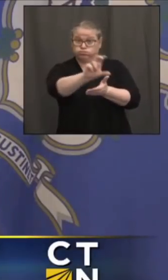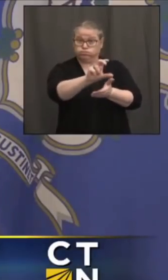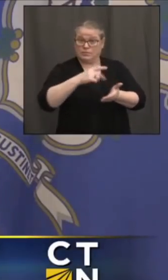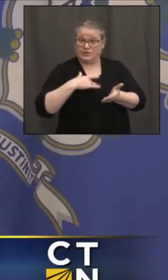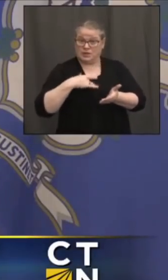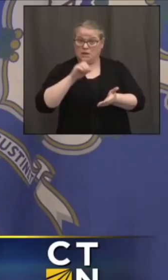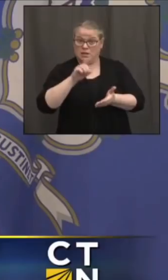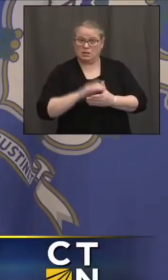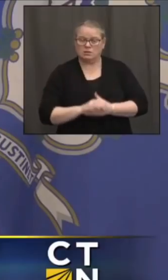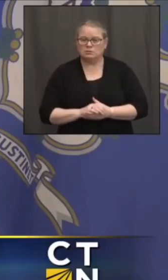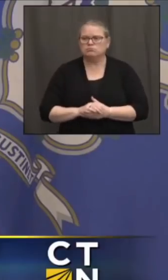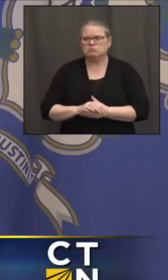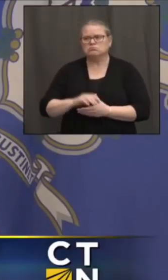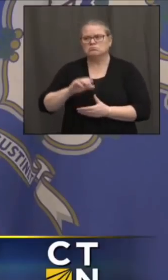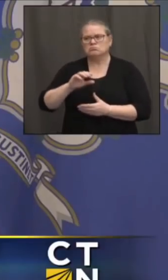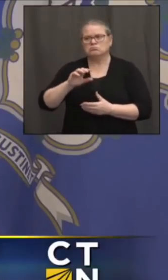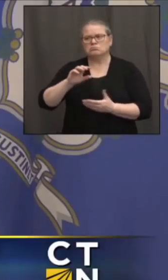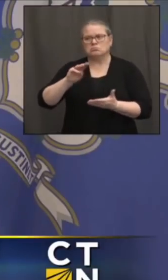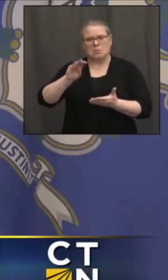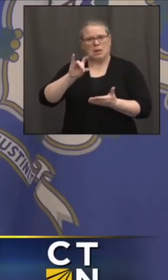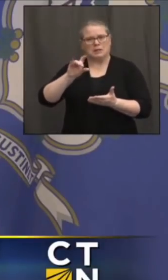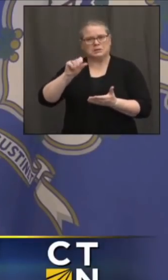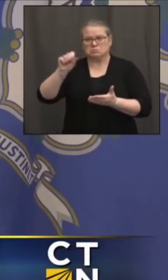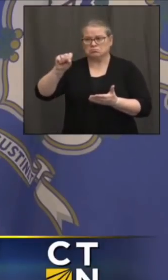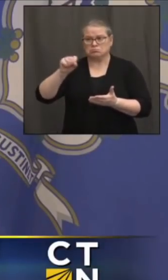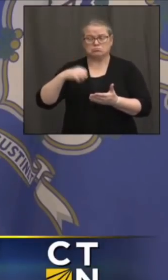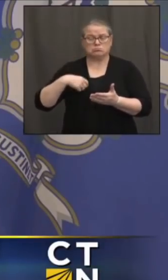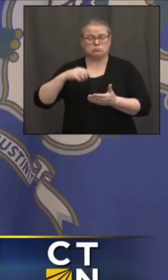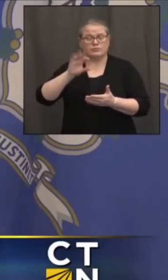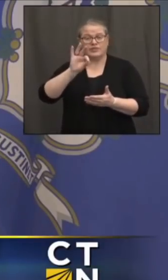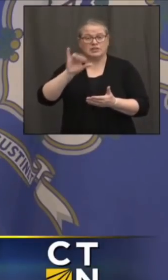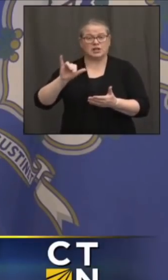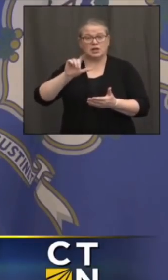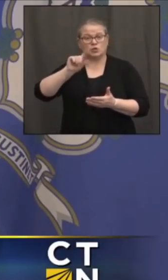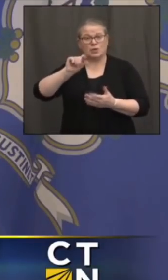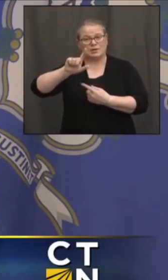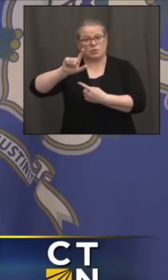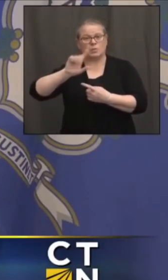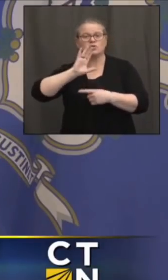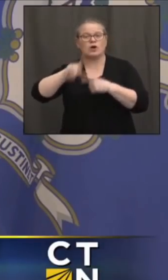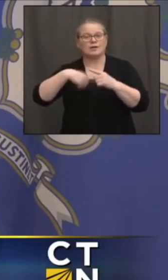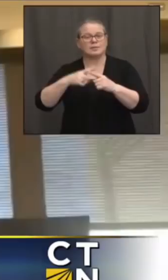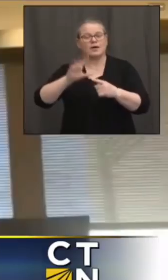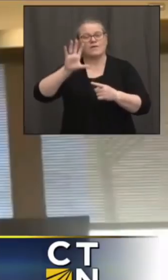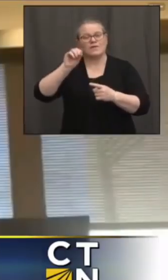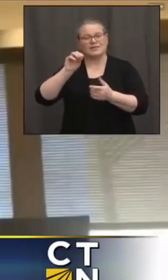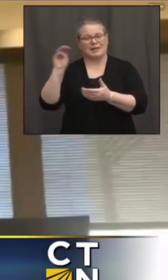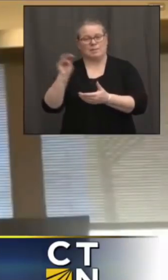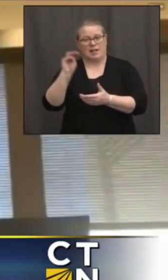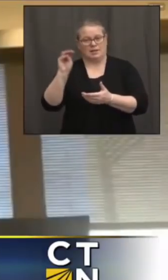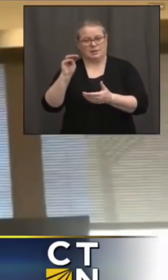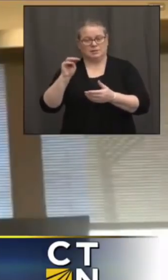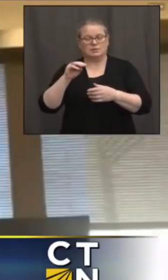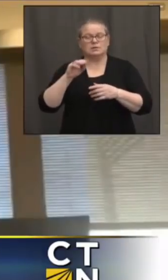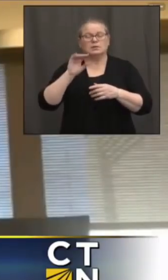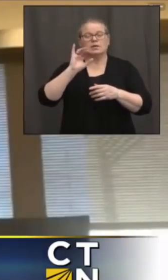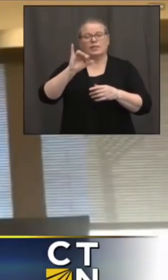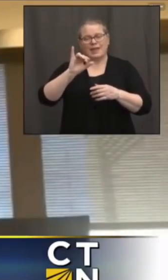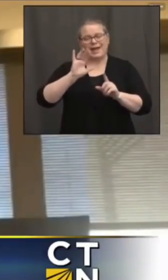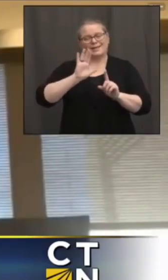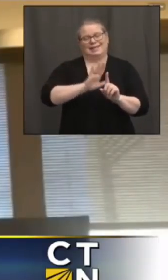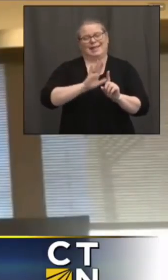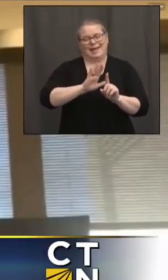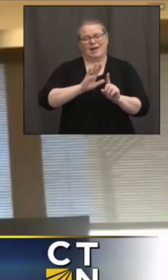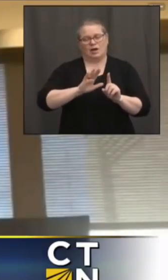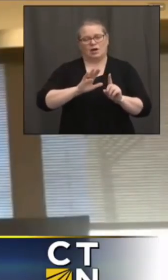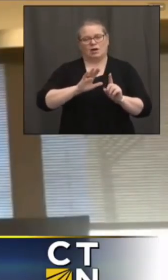fiscal 21, we currently project about a $50 million deficit. That reflects their shortfall in fiscal 20 because the legislature wasn't in session.